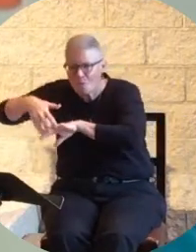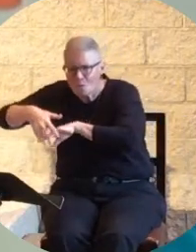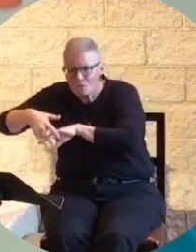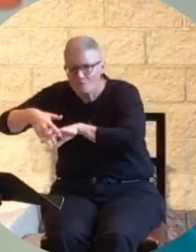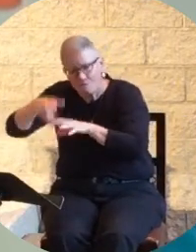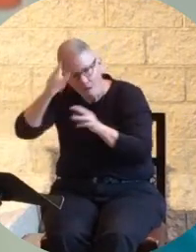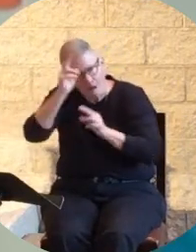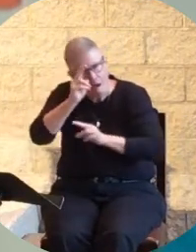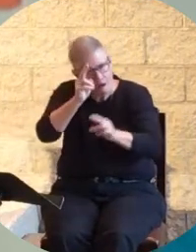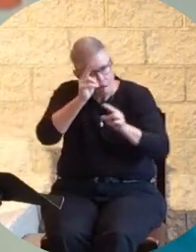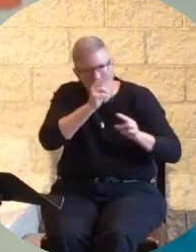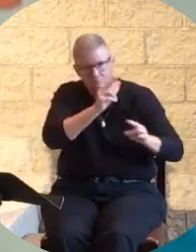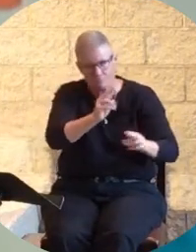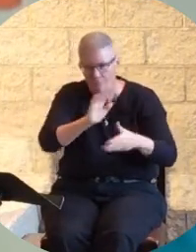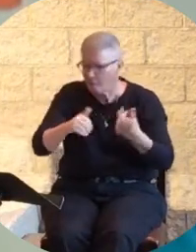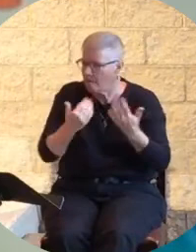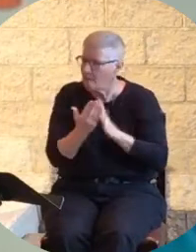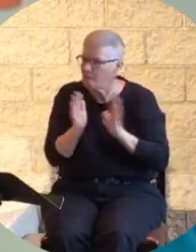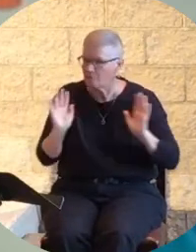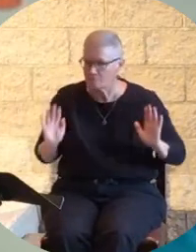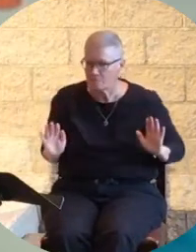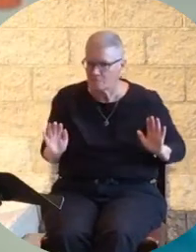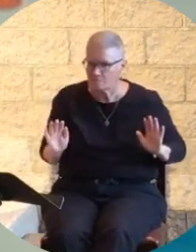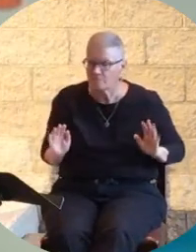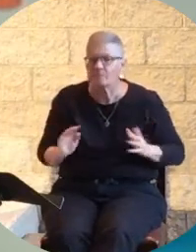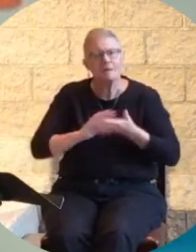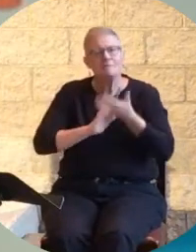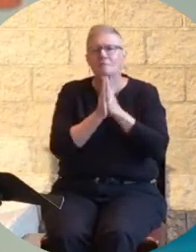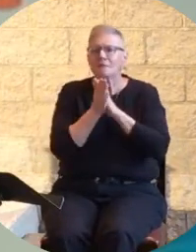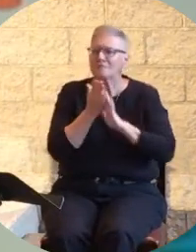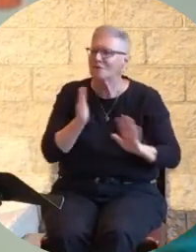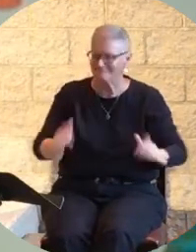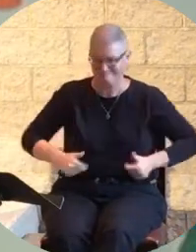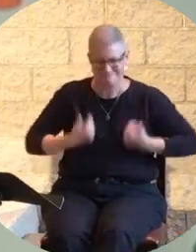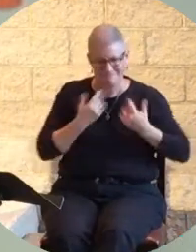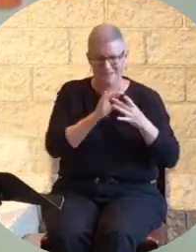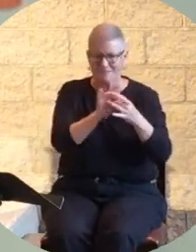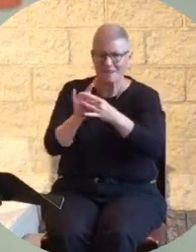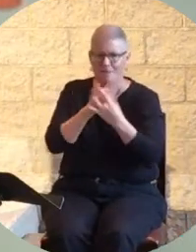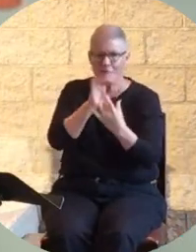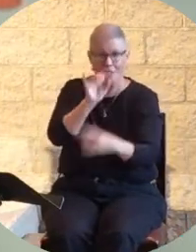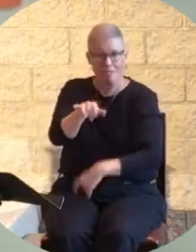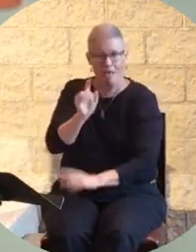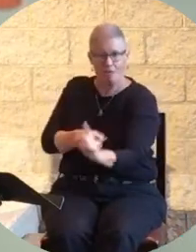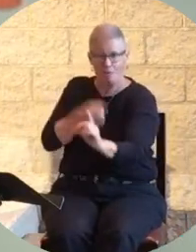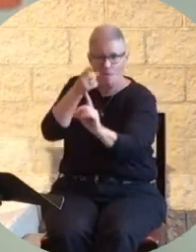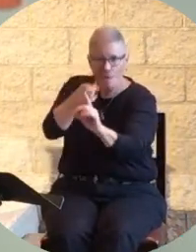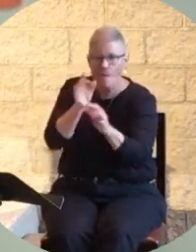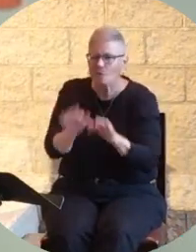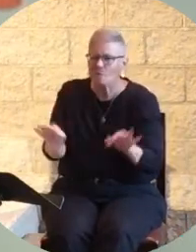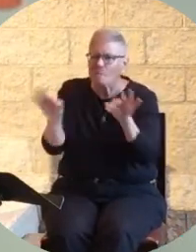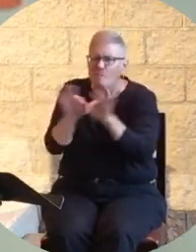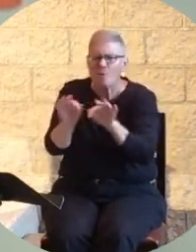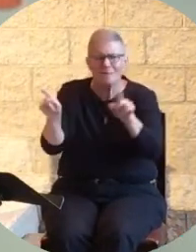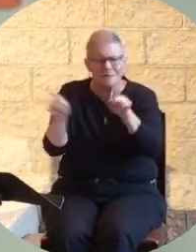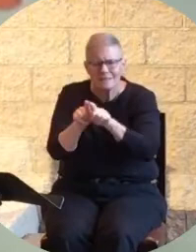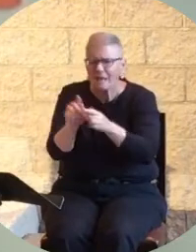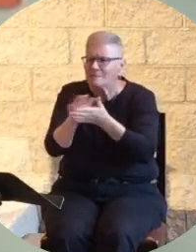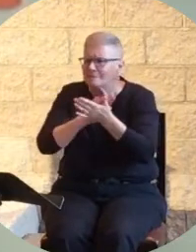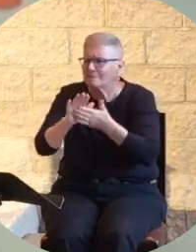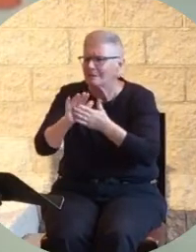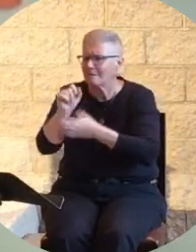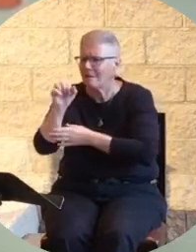honored, where the goal of peaceful coexistence is as important as clean air, clean